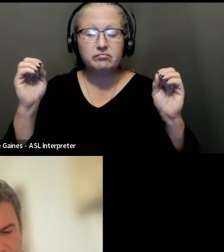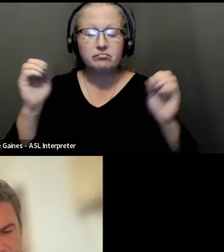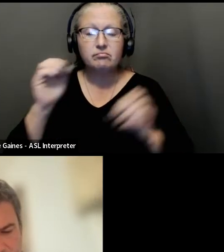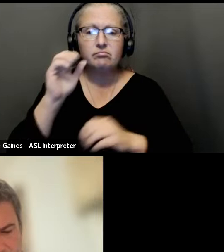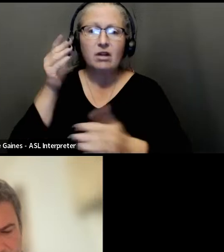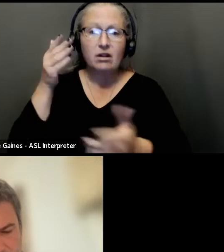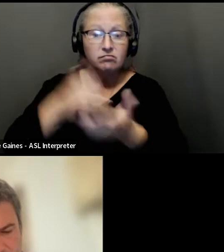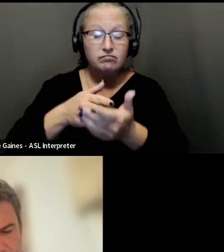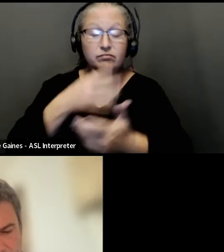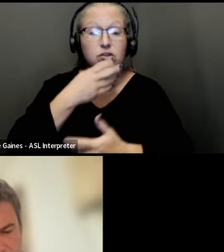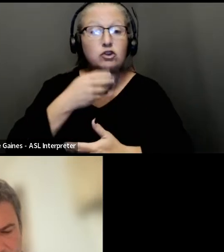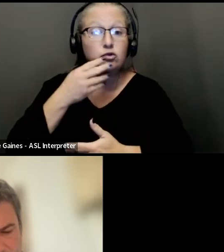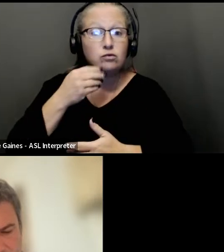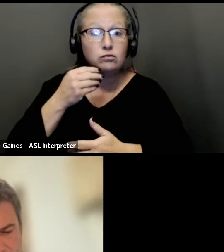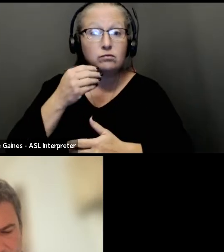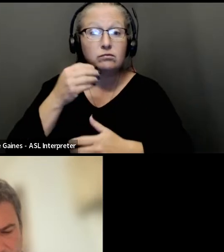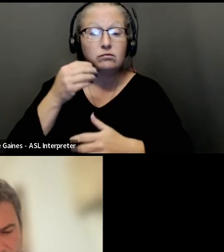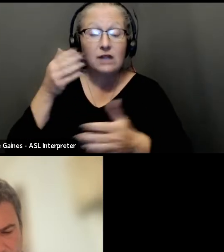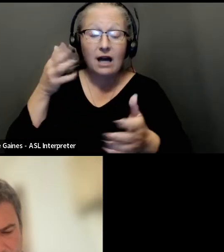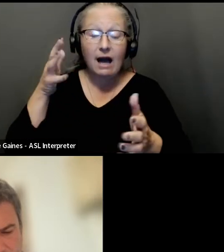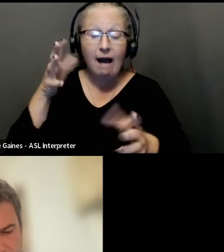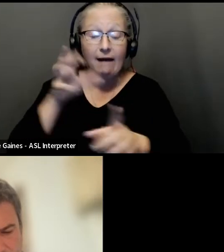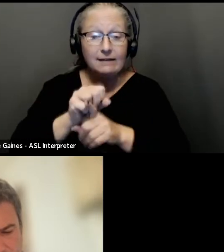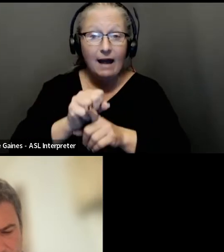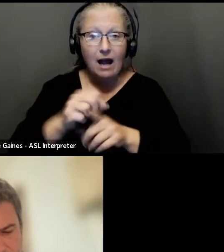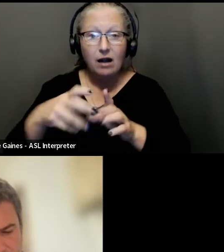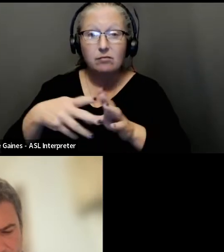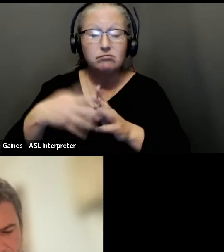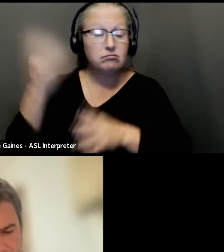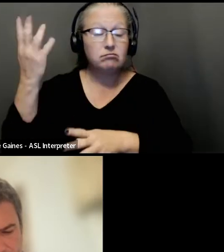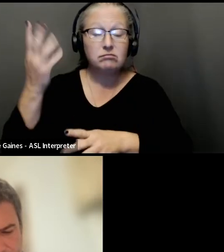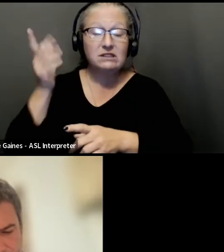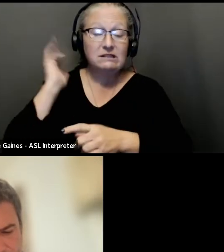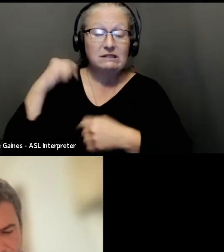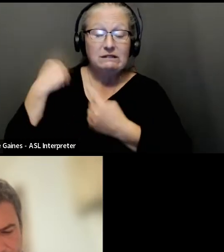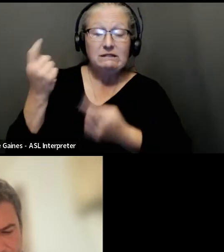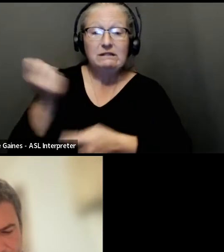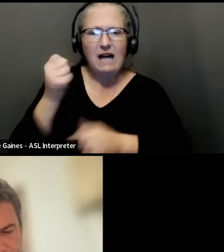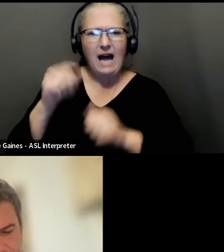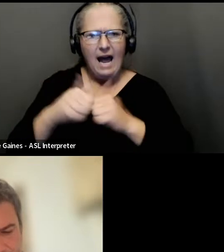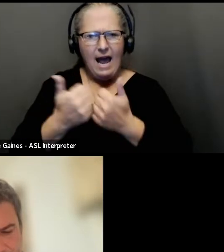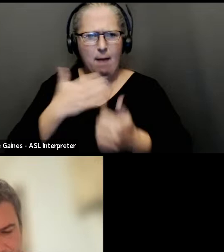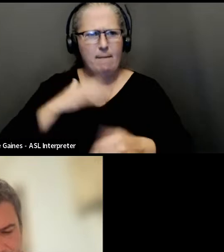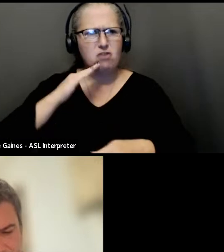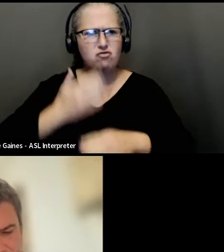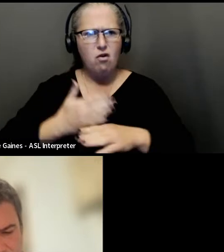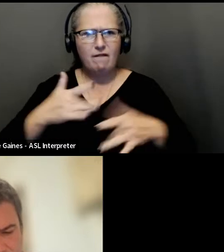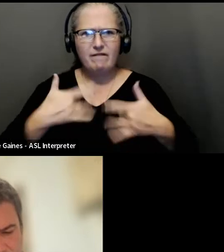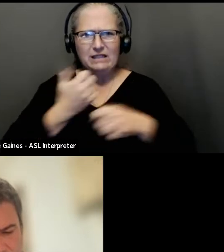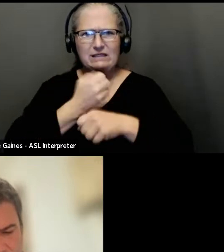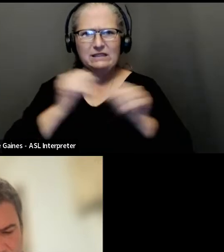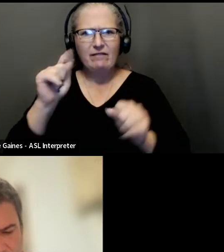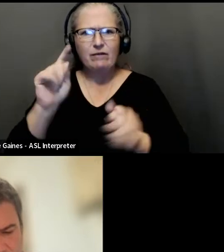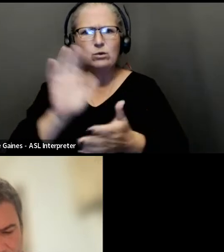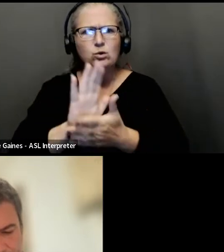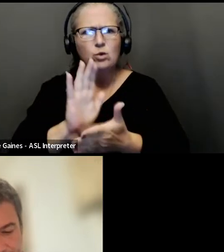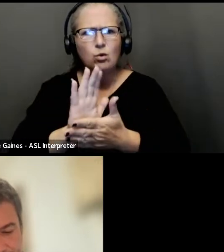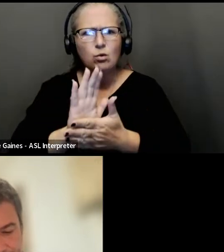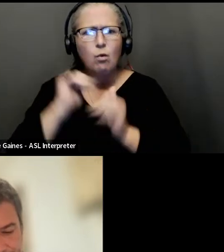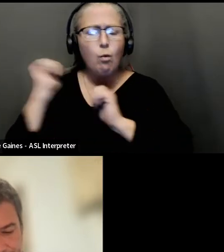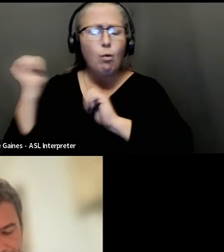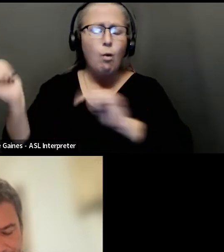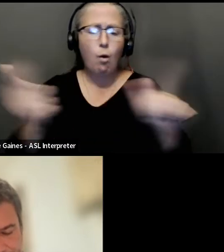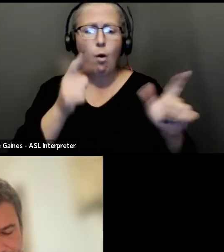Anti-Semitic attacks have quadrupled since Saturday. How can my daughter feel safe at her school? We all